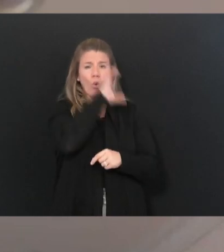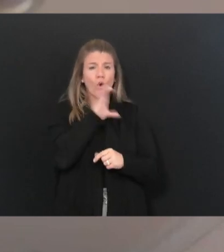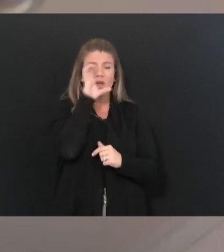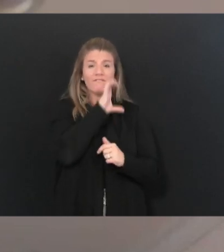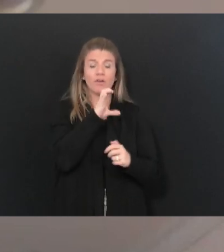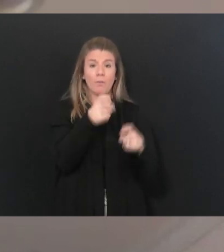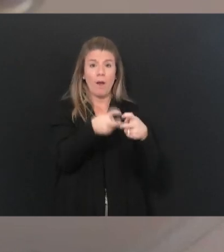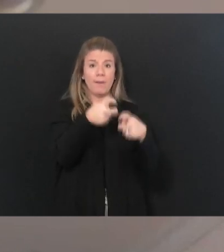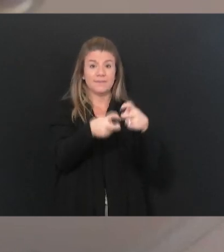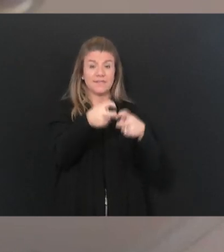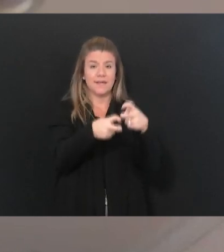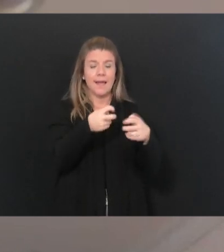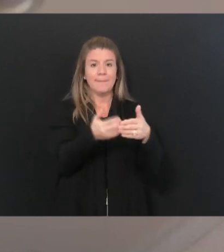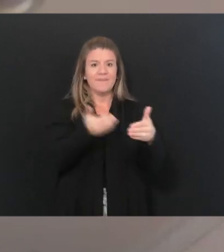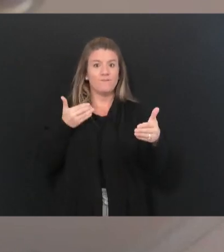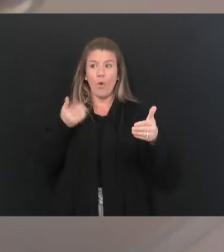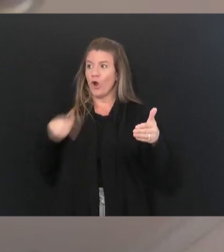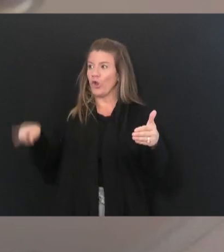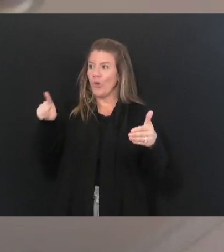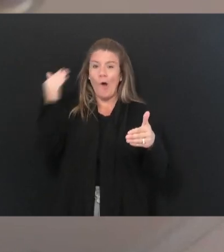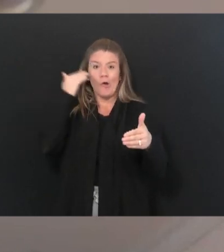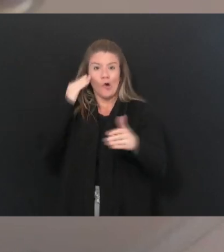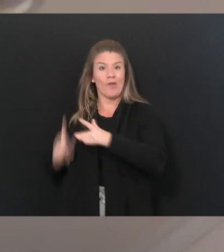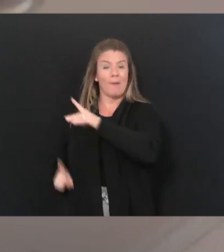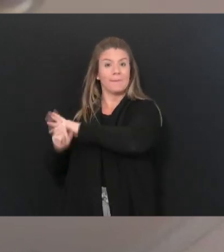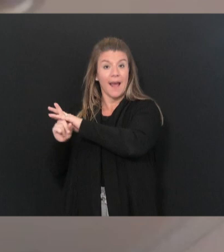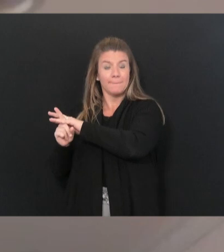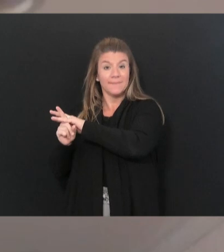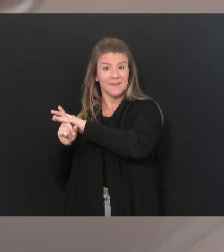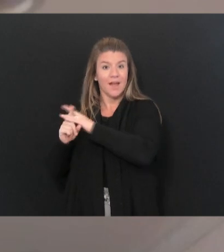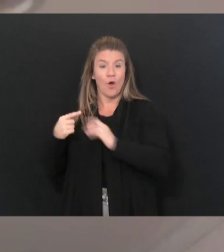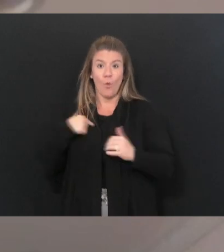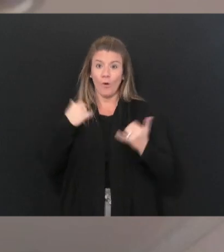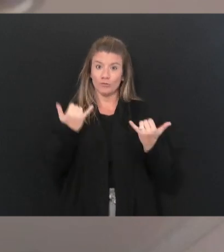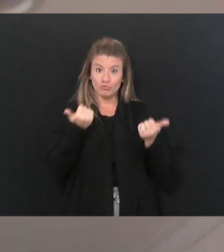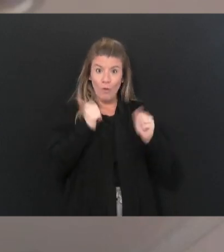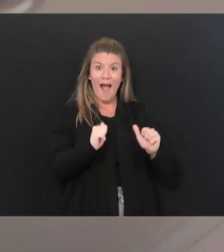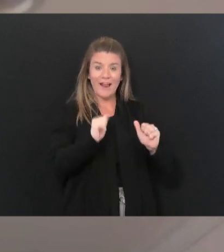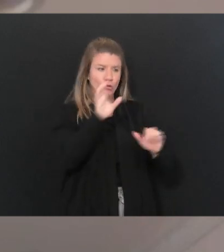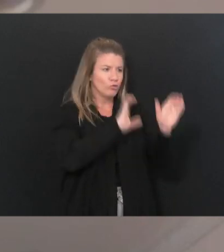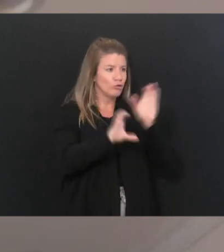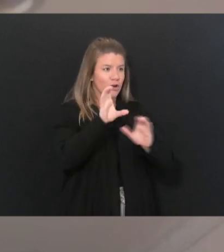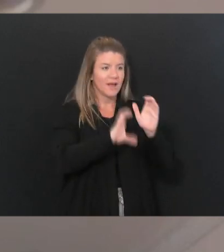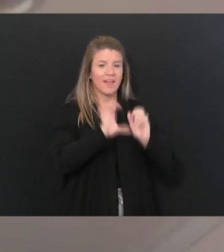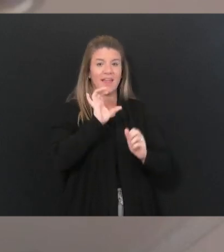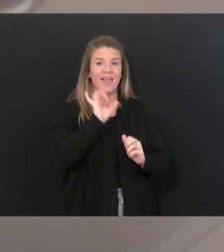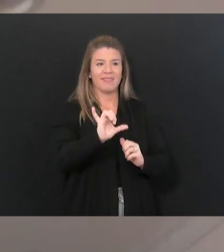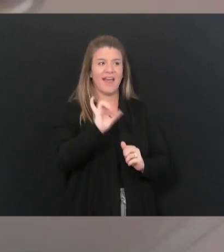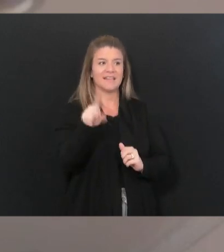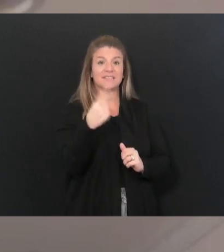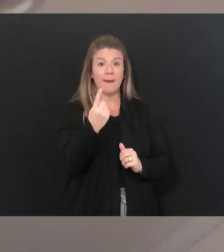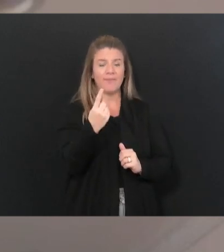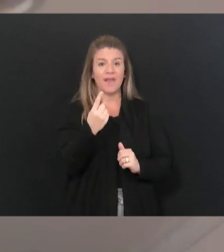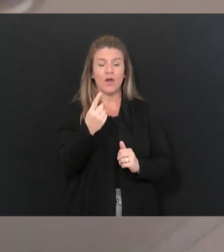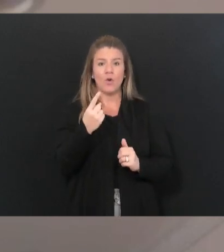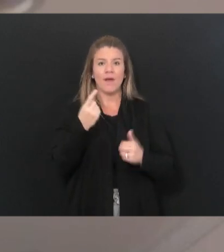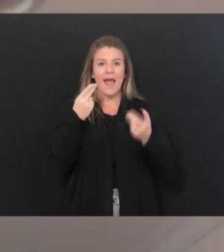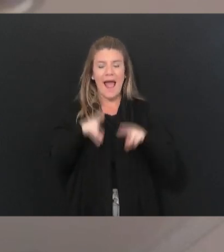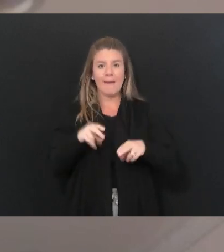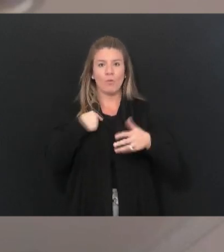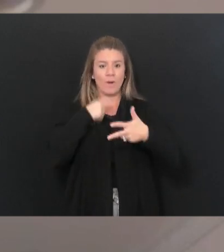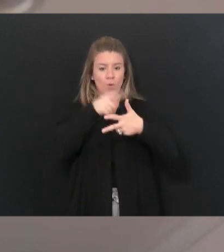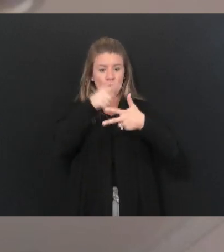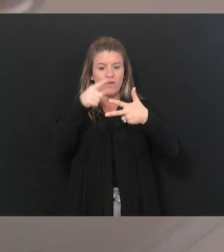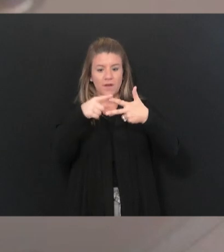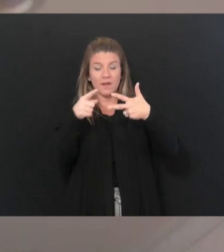before anybody even knows that they may exist, which is something that at the next phases, we want